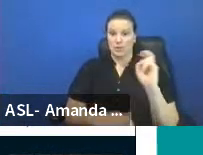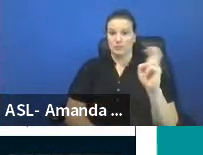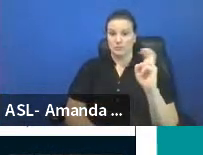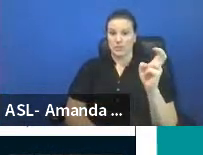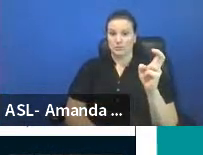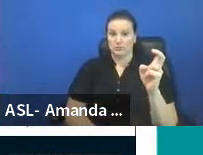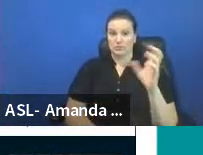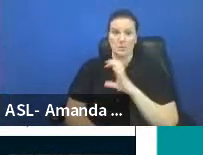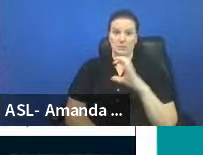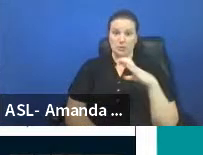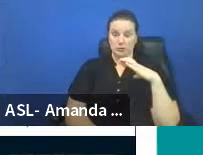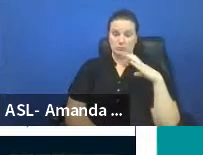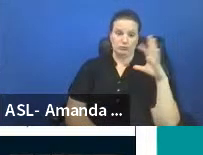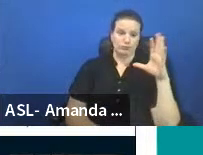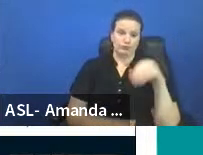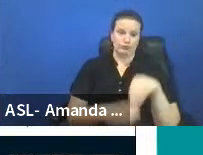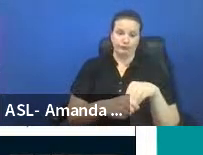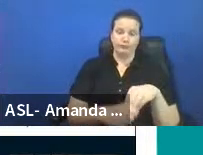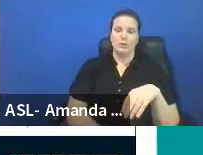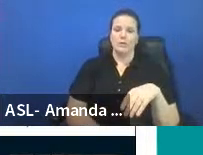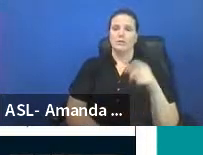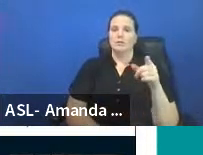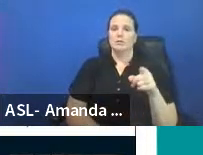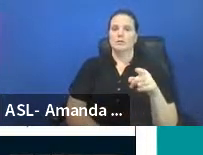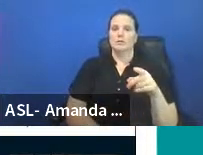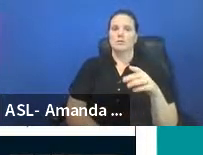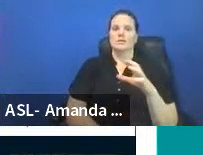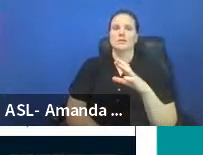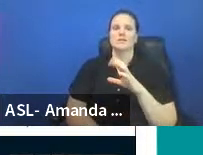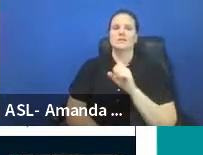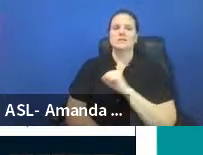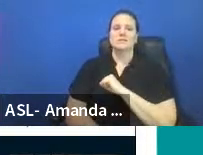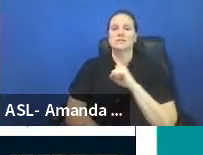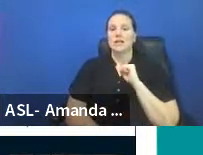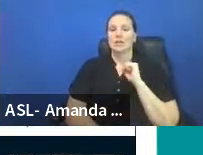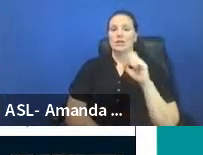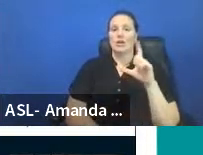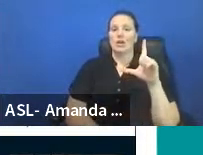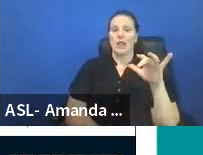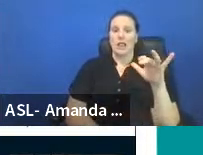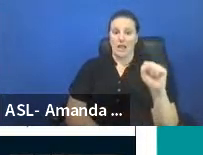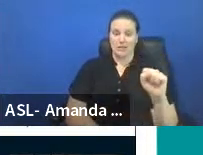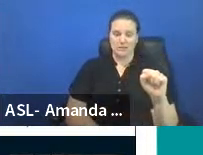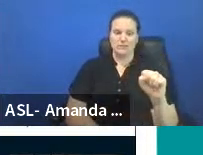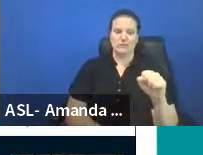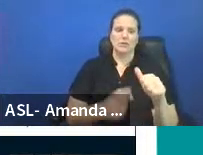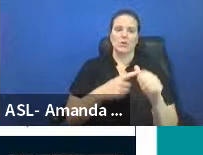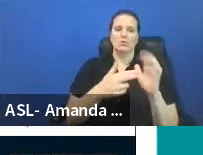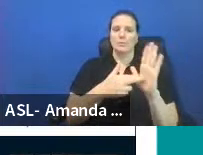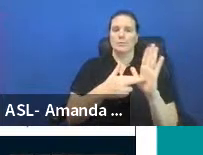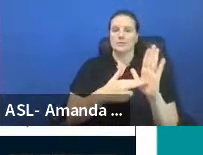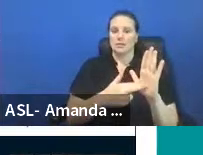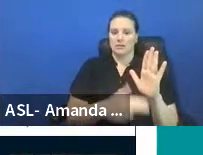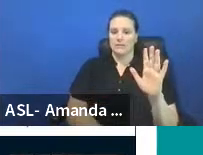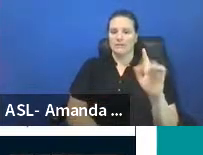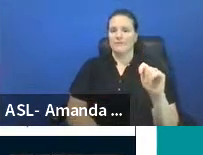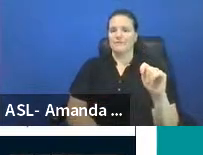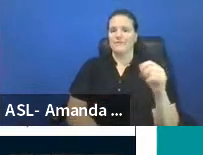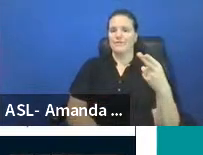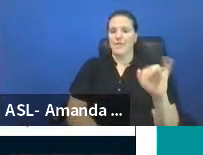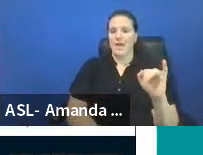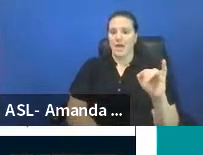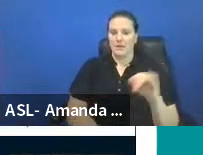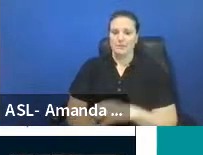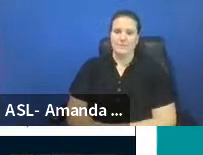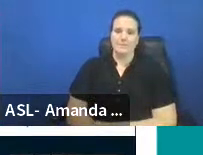come down. So chaired by Senator Leas and Representative Phi. And that was